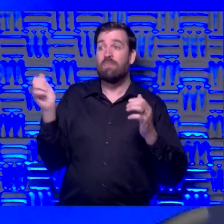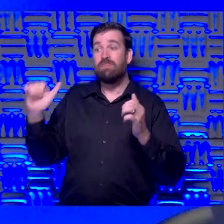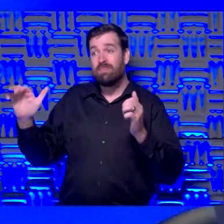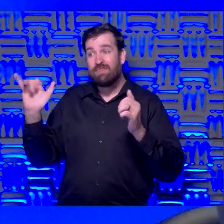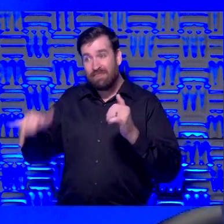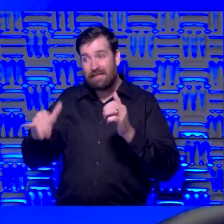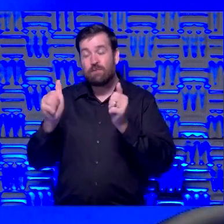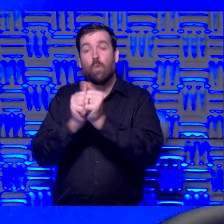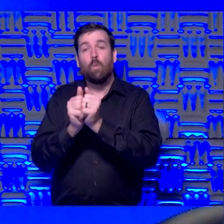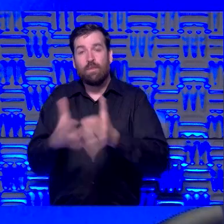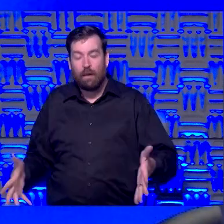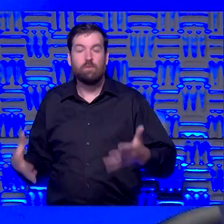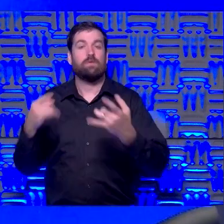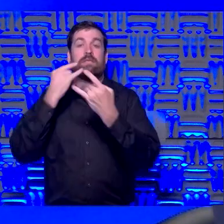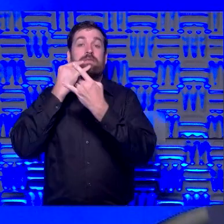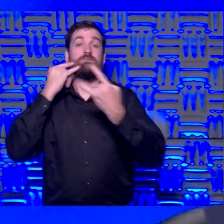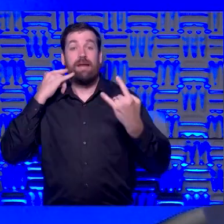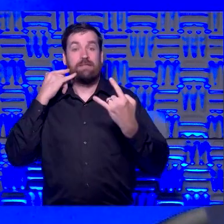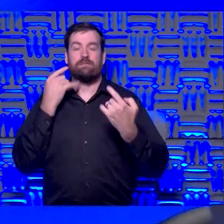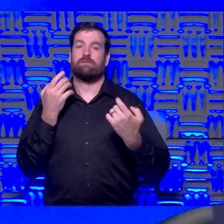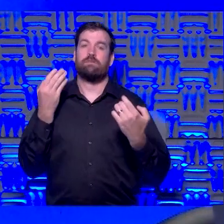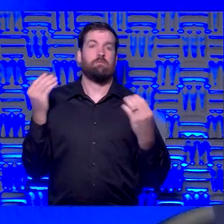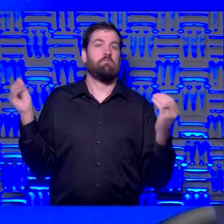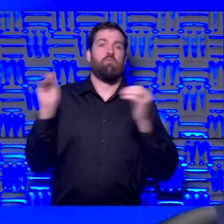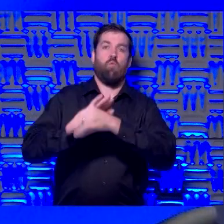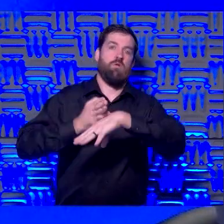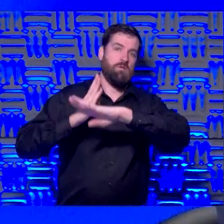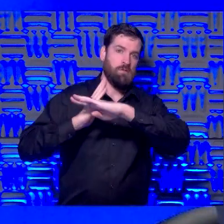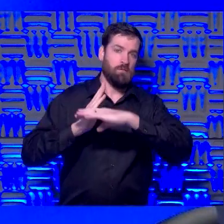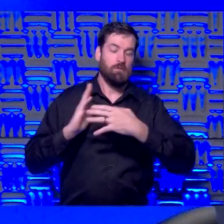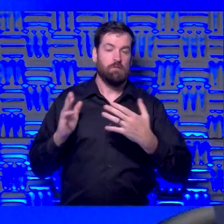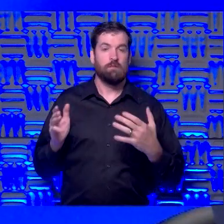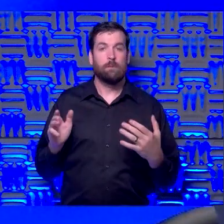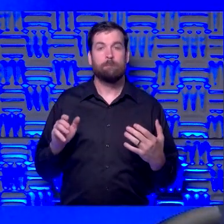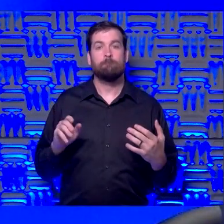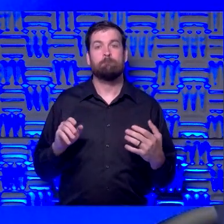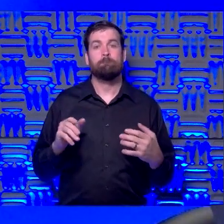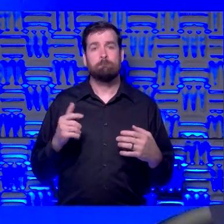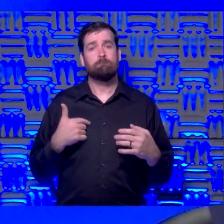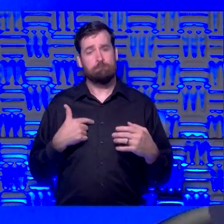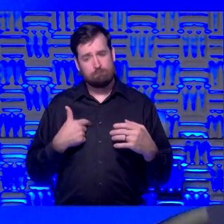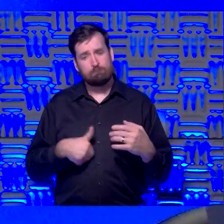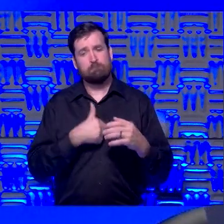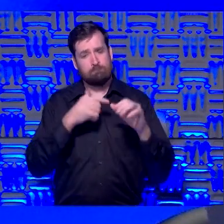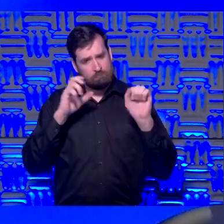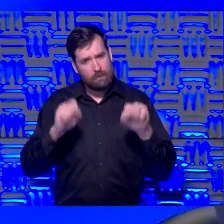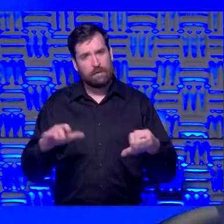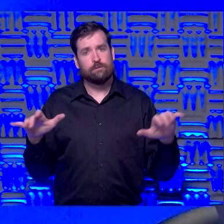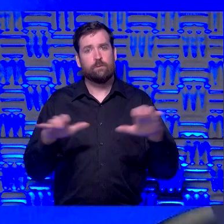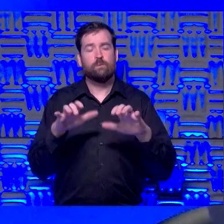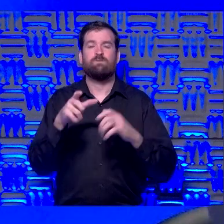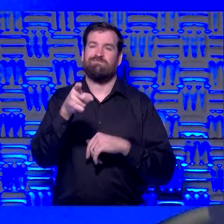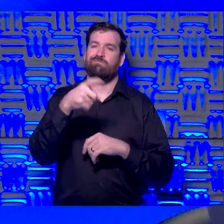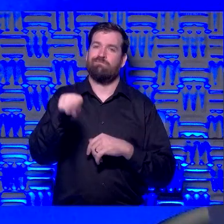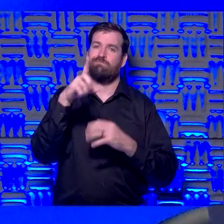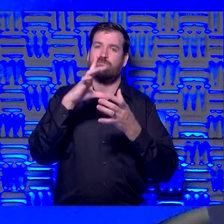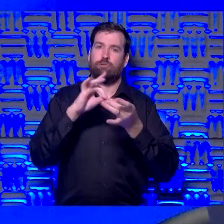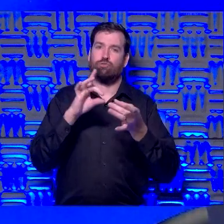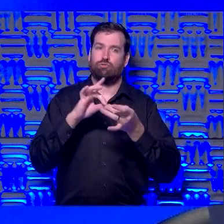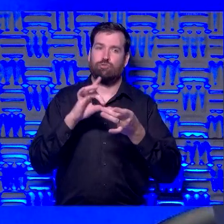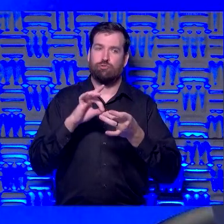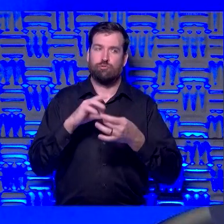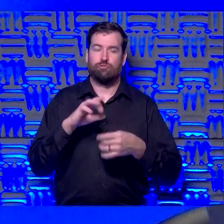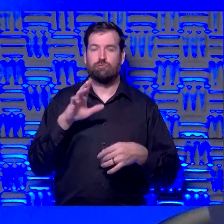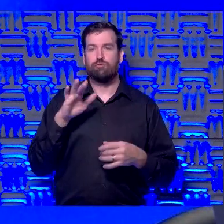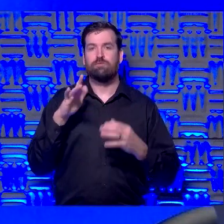mask wearing. Yeah. It even decreases it even more. So I think we can do those things. And just as you mentioned about